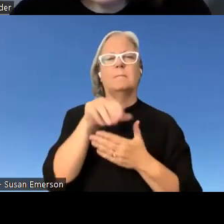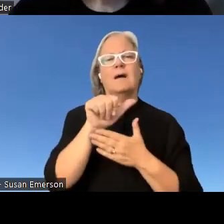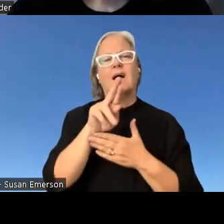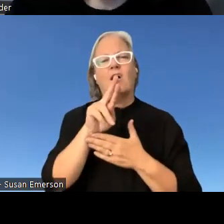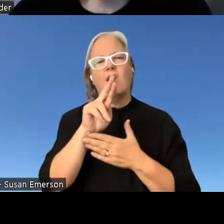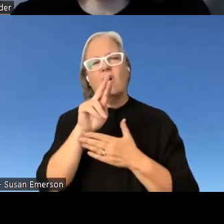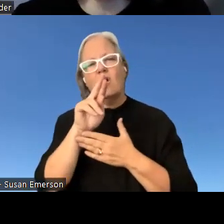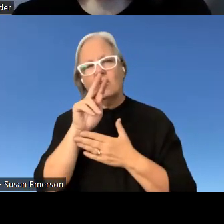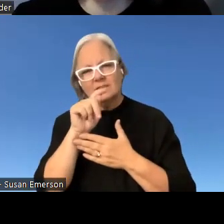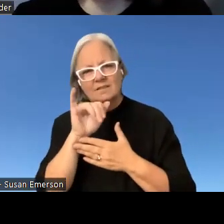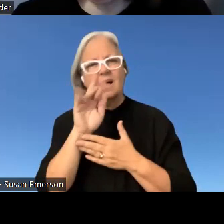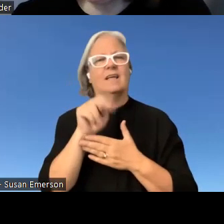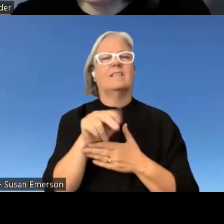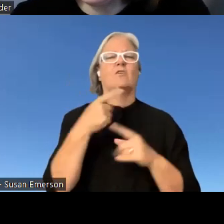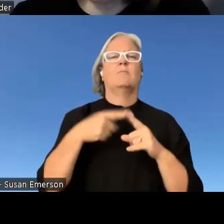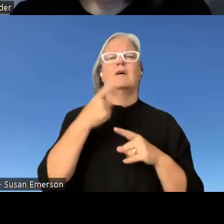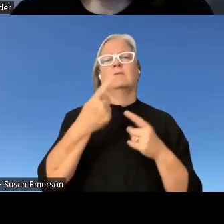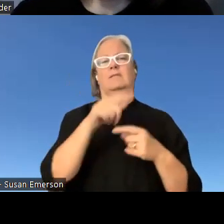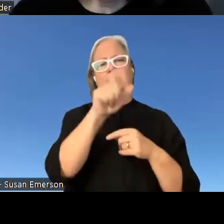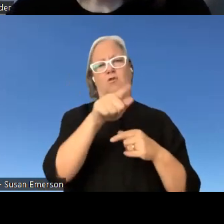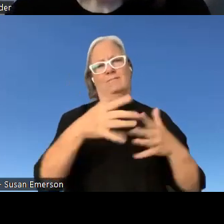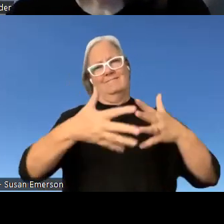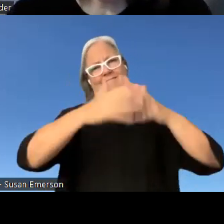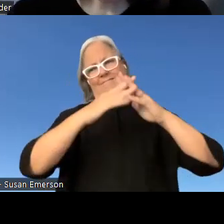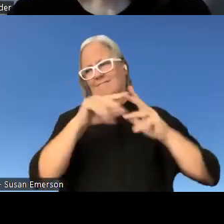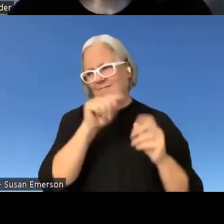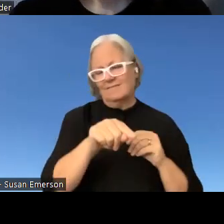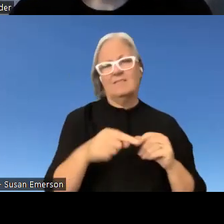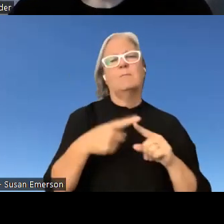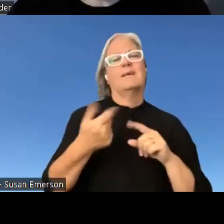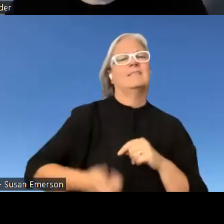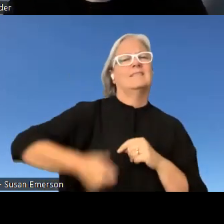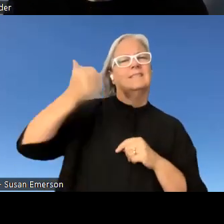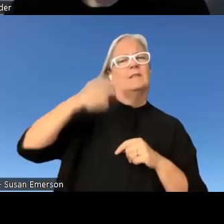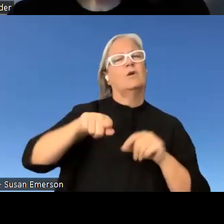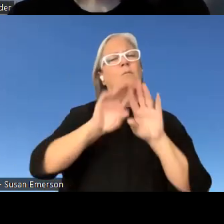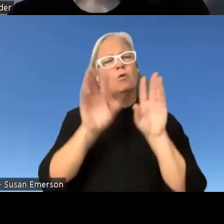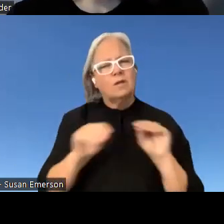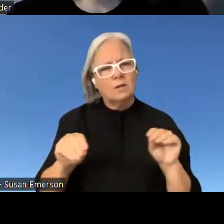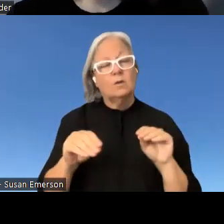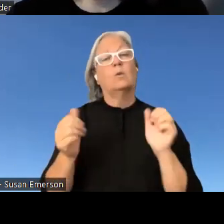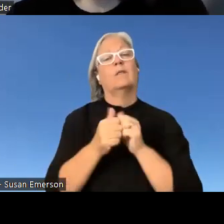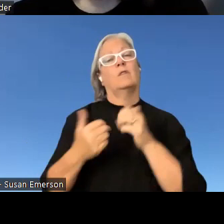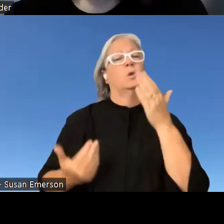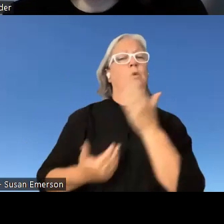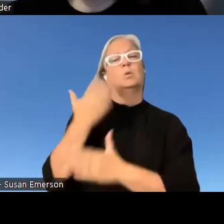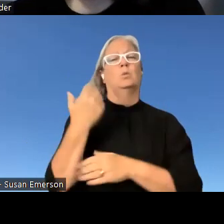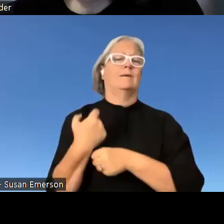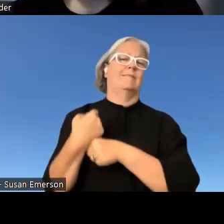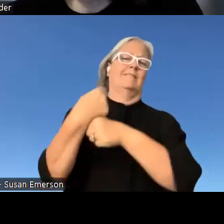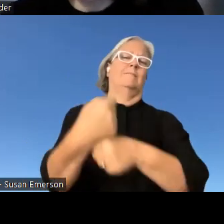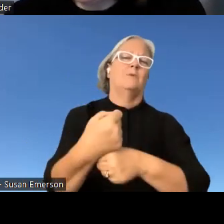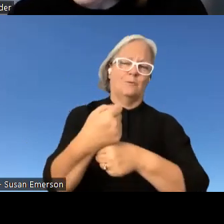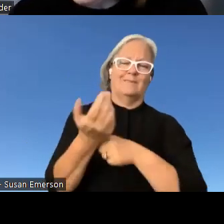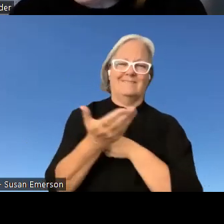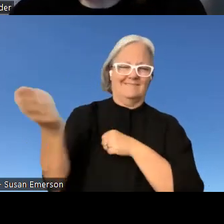the founder of the Essel Foundation, and Michael Fembeck, the CEO of the Zero Project, with the new Zero Project ambassadors at the conference. On the